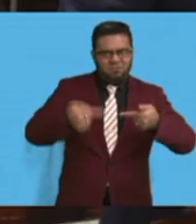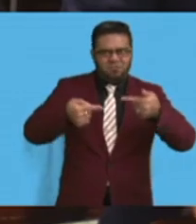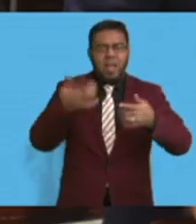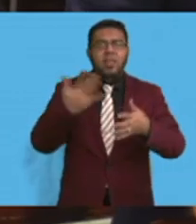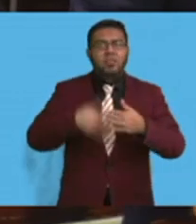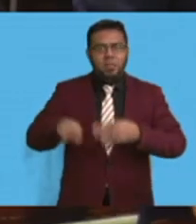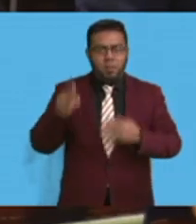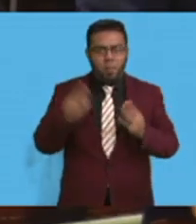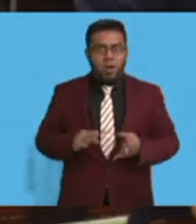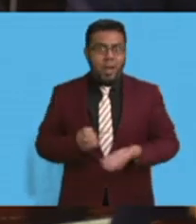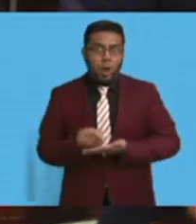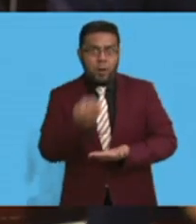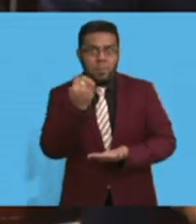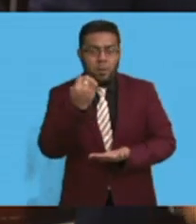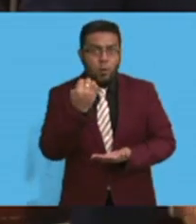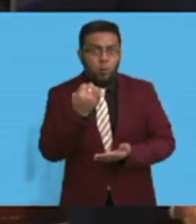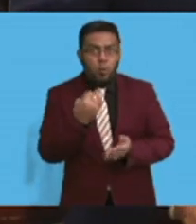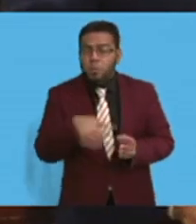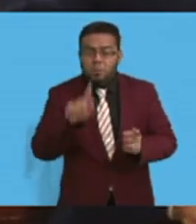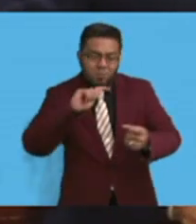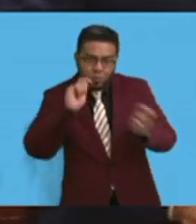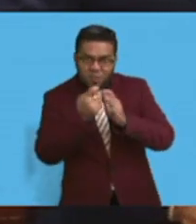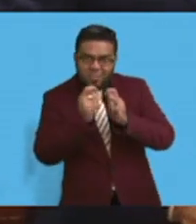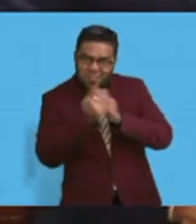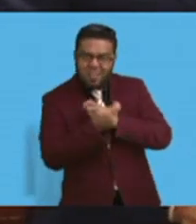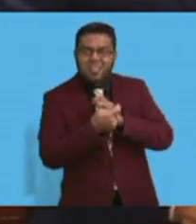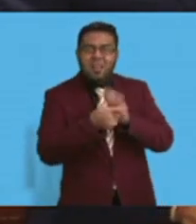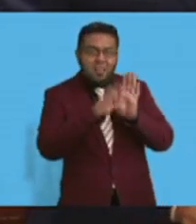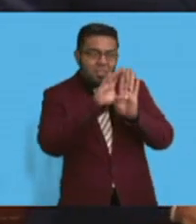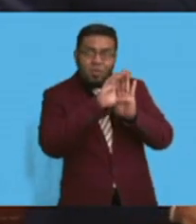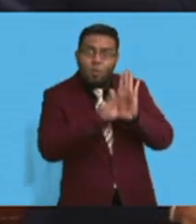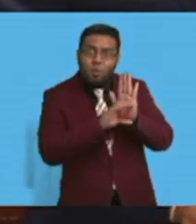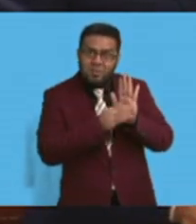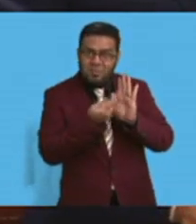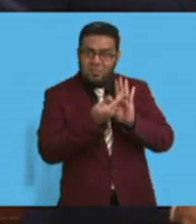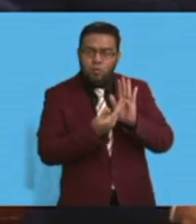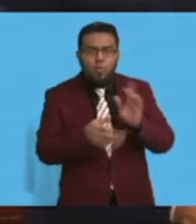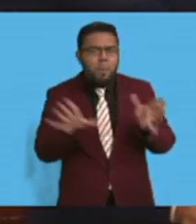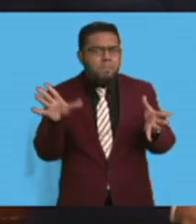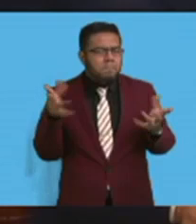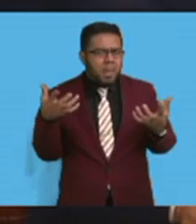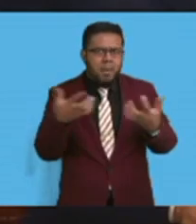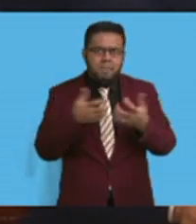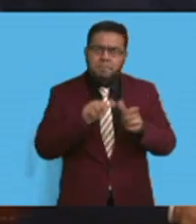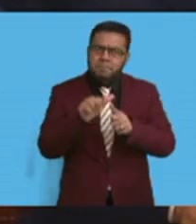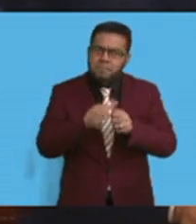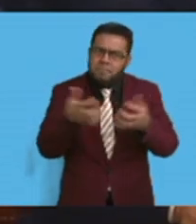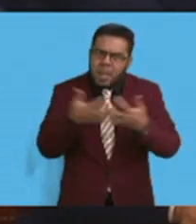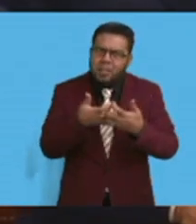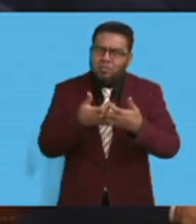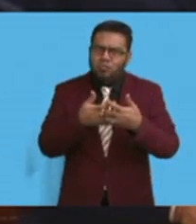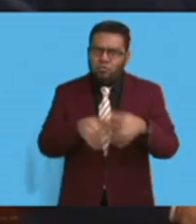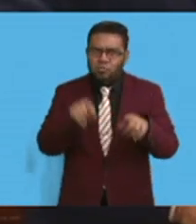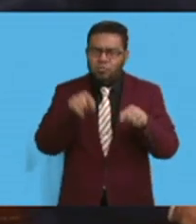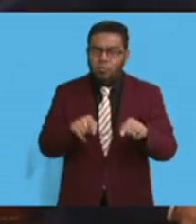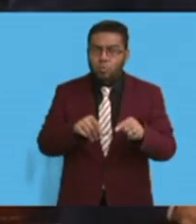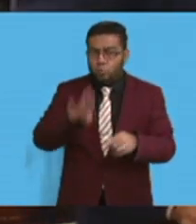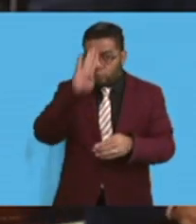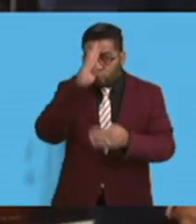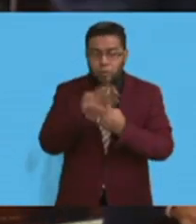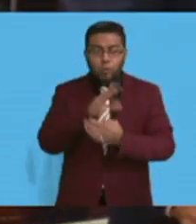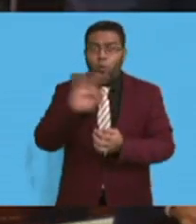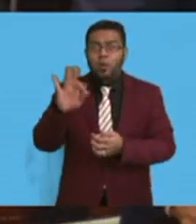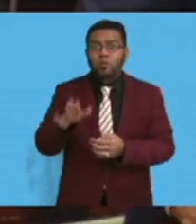That's why we'll be redesigning certain courses to better engage with students. For example, an everyday maths track for students who don't want to